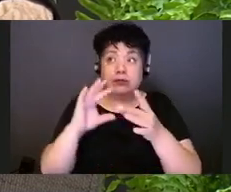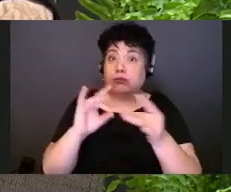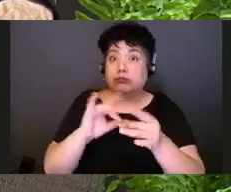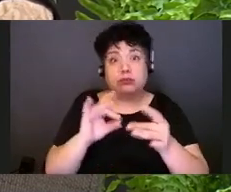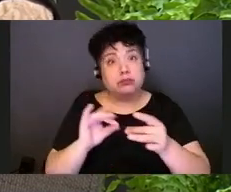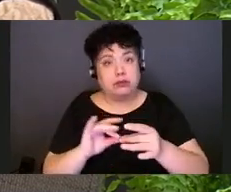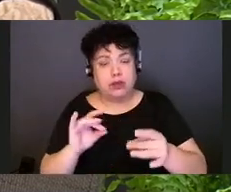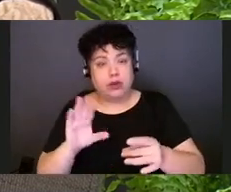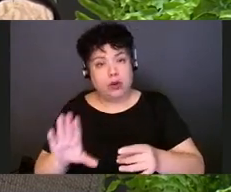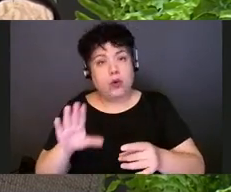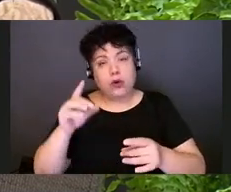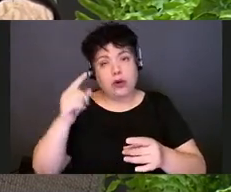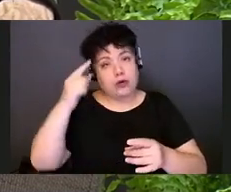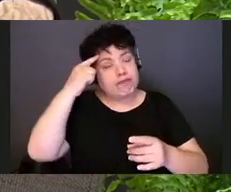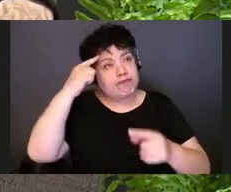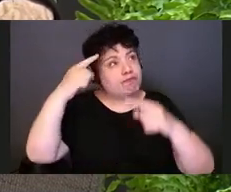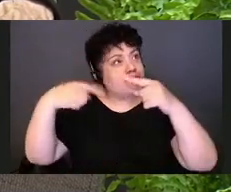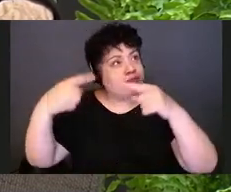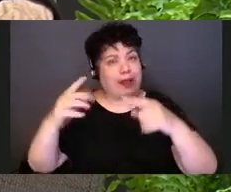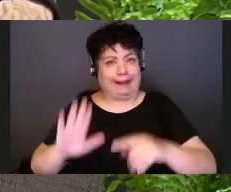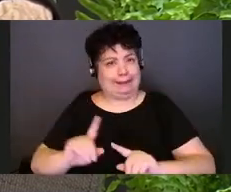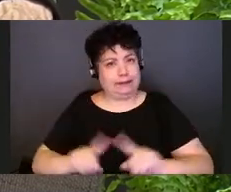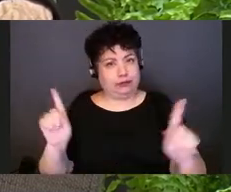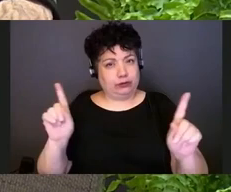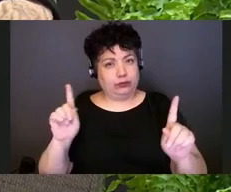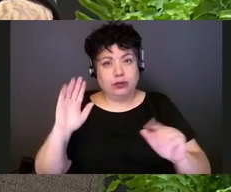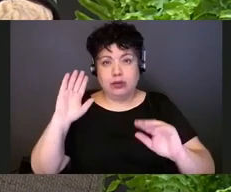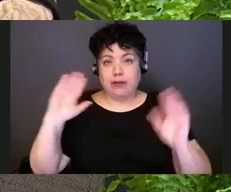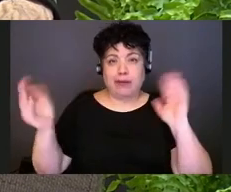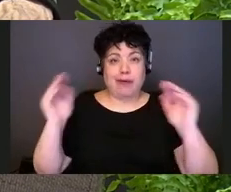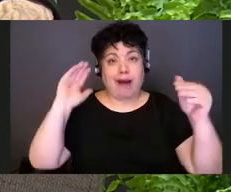thinking that is different than adults.